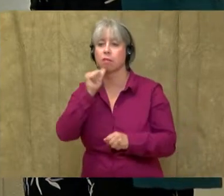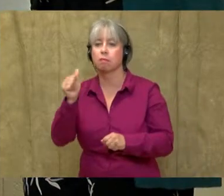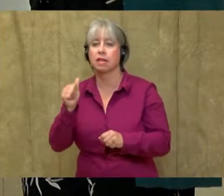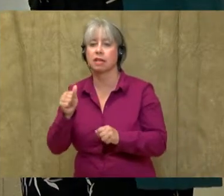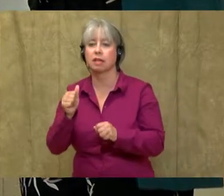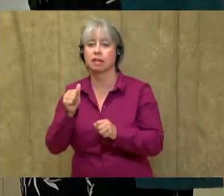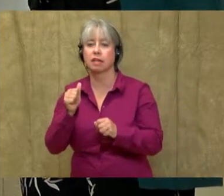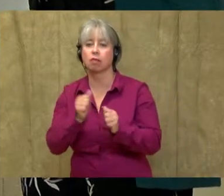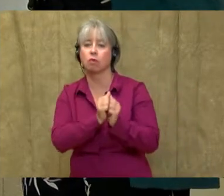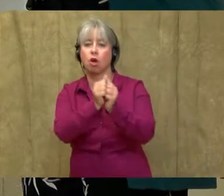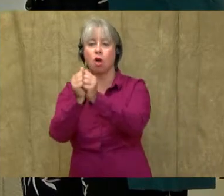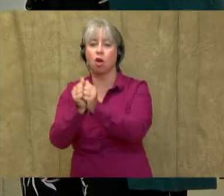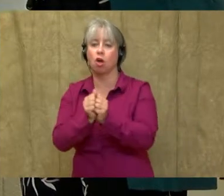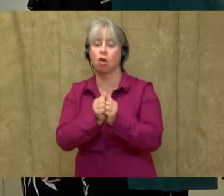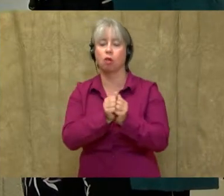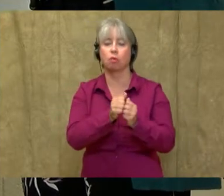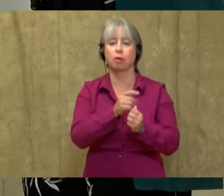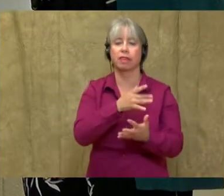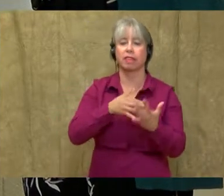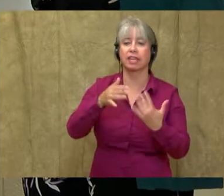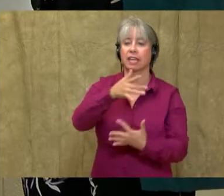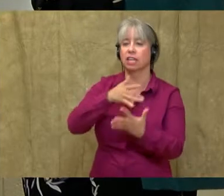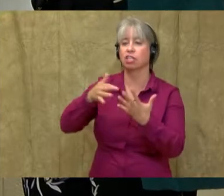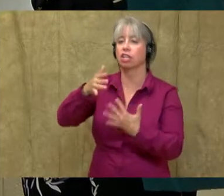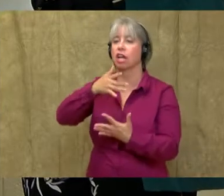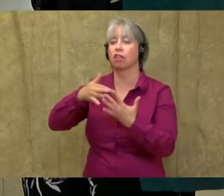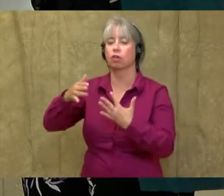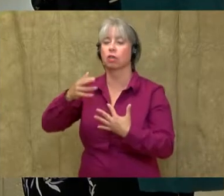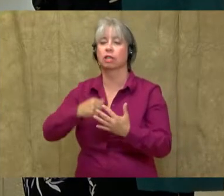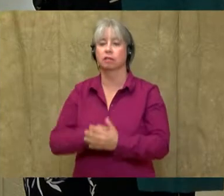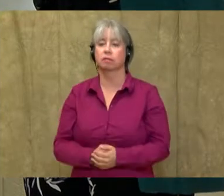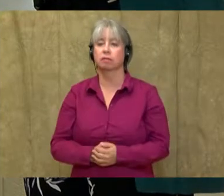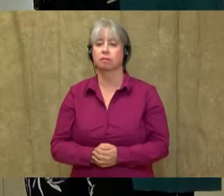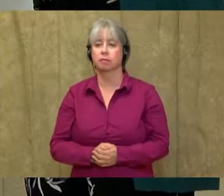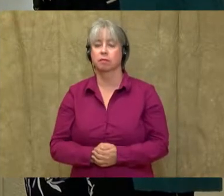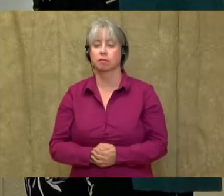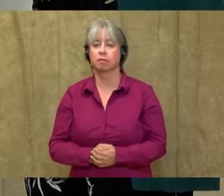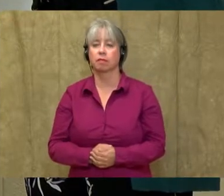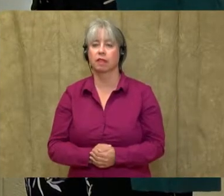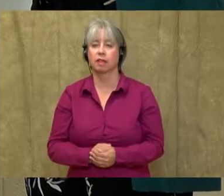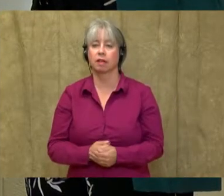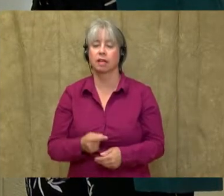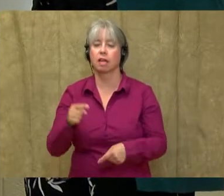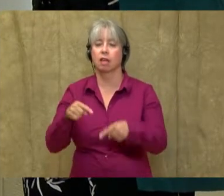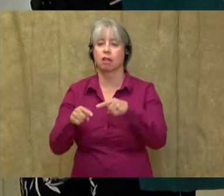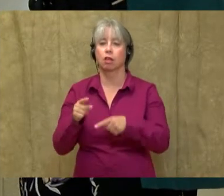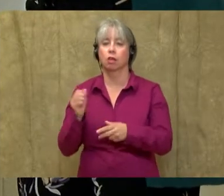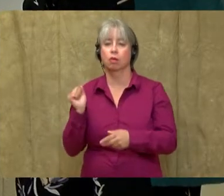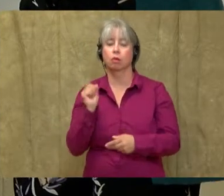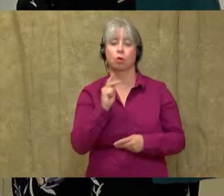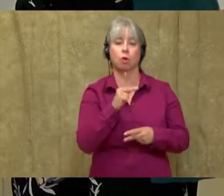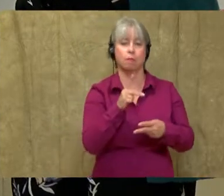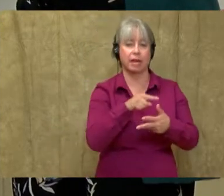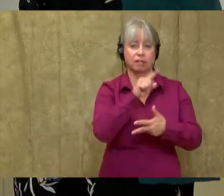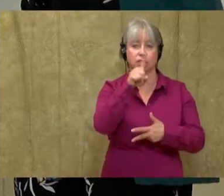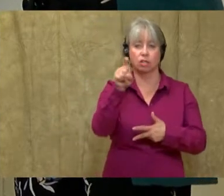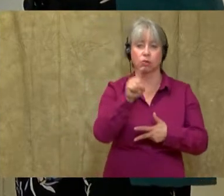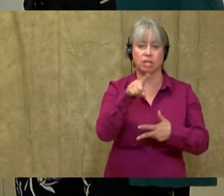let's analyze this poem by answering the three questions that we answered for the first poem. Who wrote this